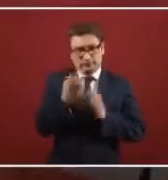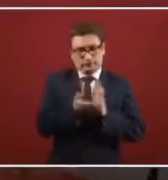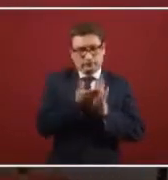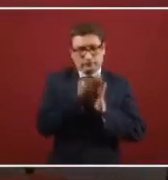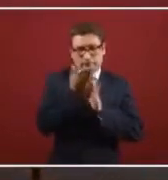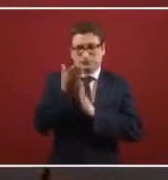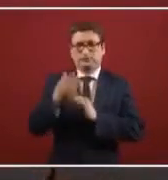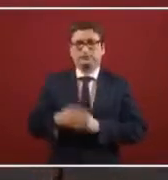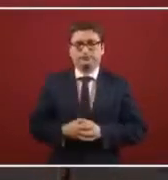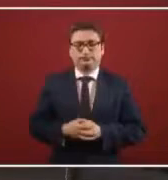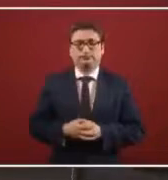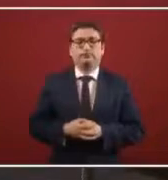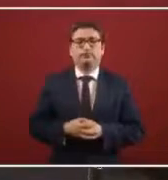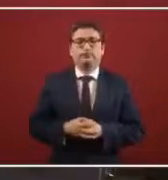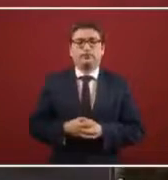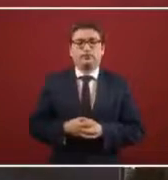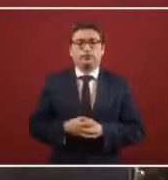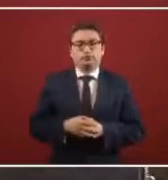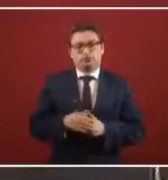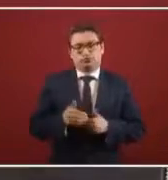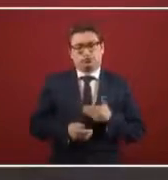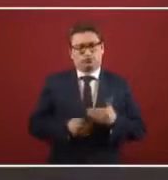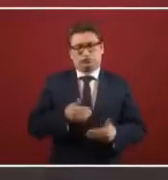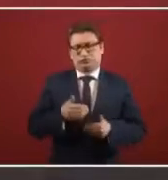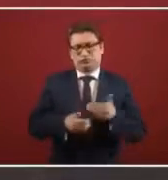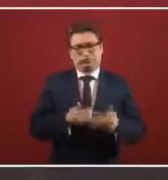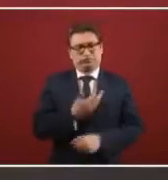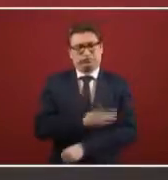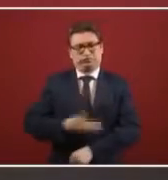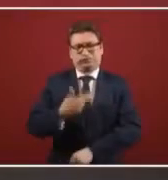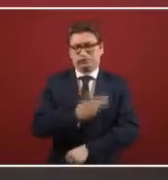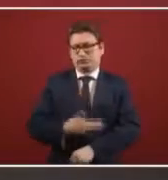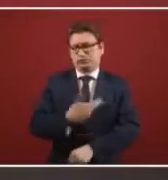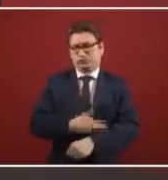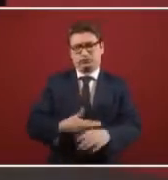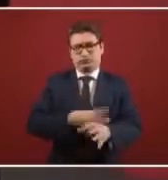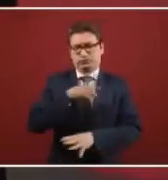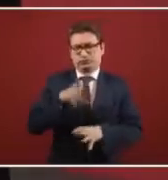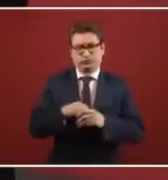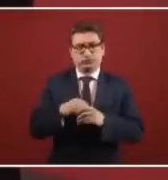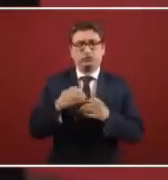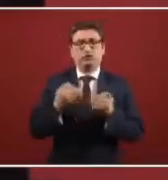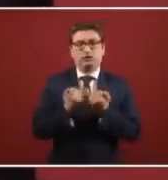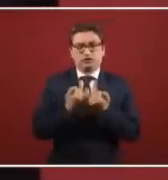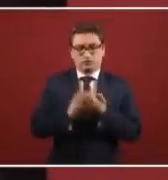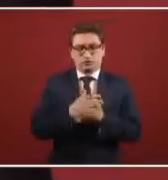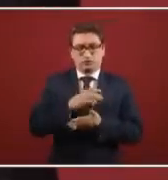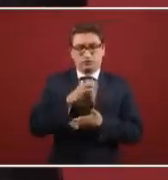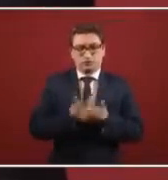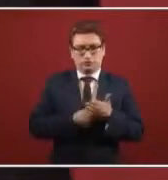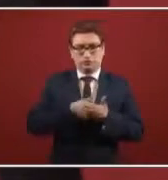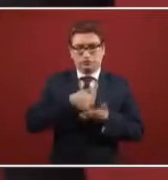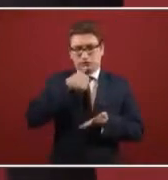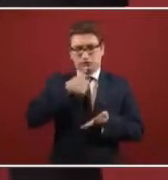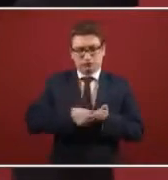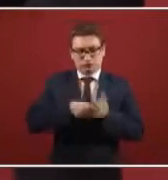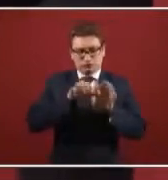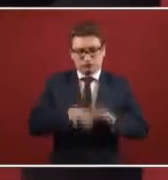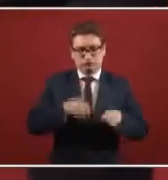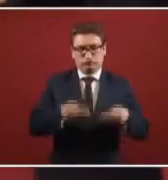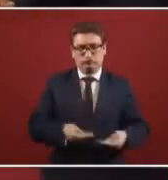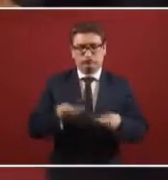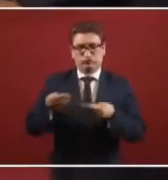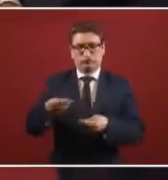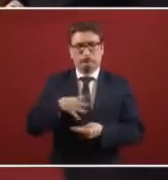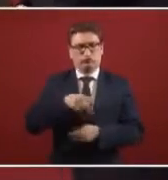have y se dio experience todo in un proceso. jobs of that area. Las actas de adjudicación And se we did a encuentran en process, esta